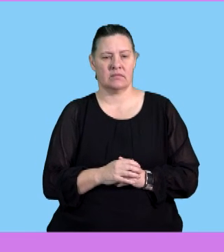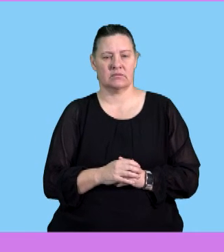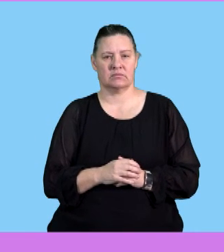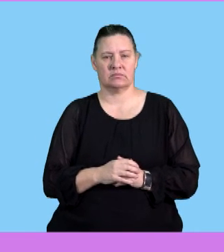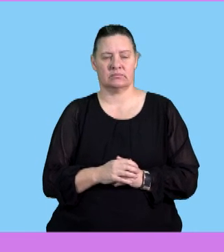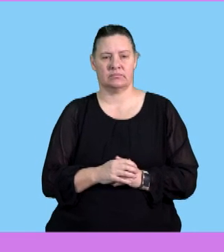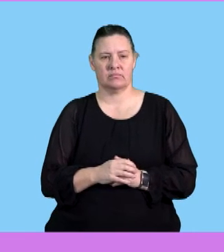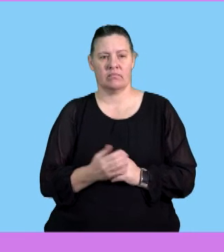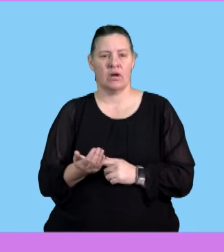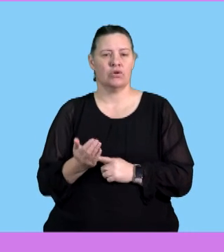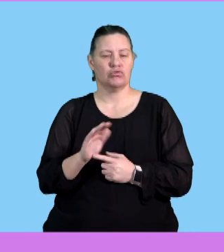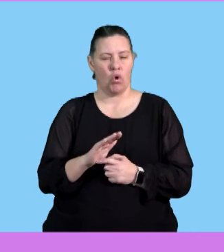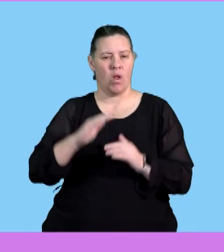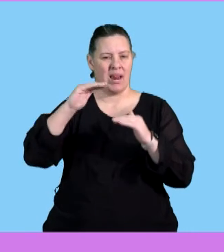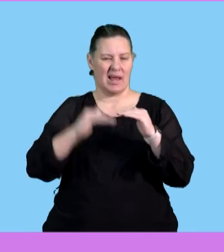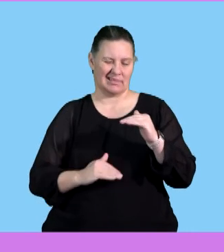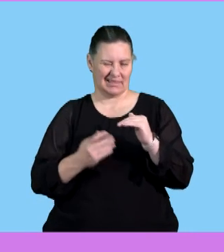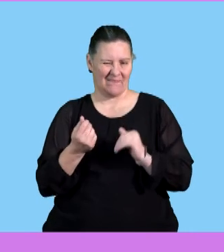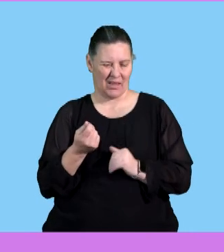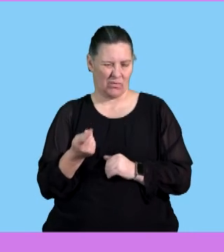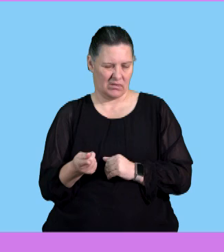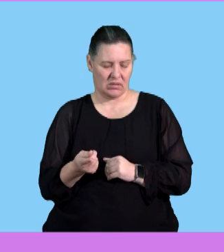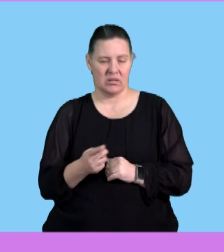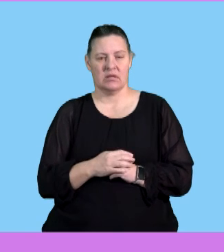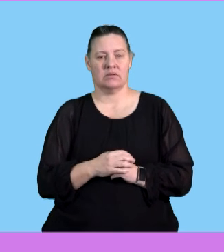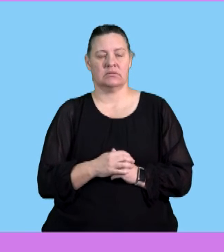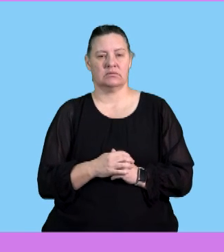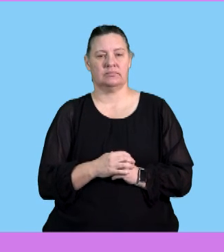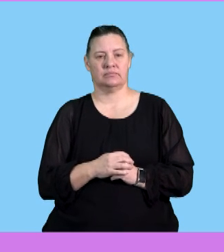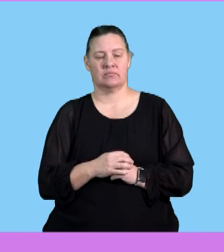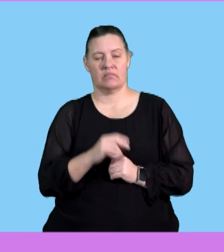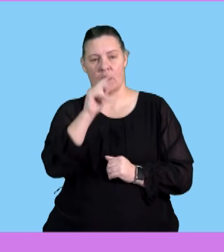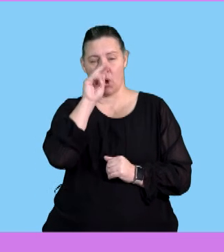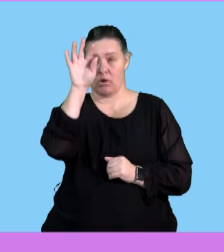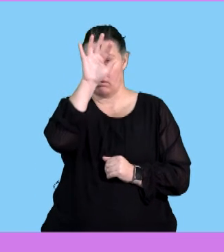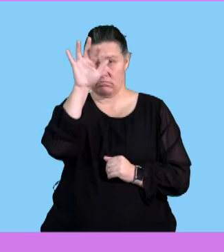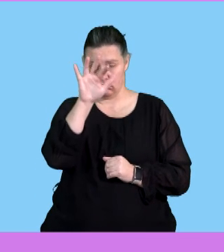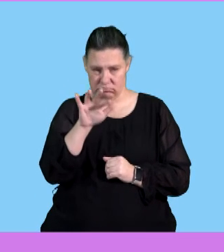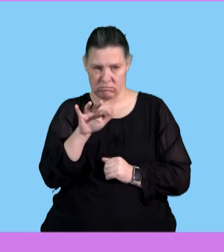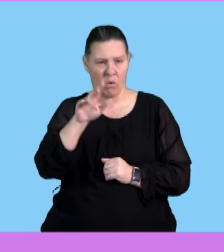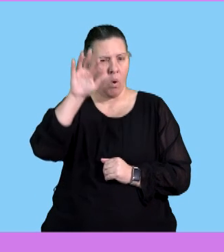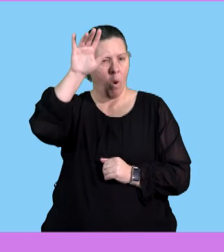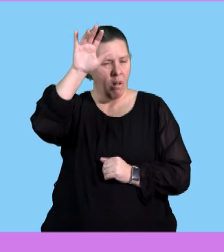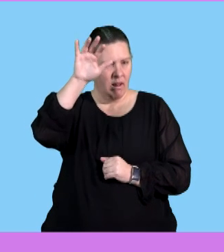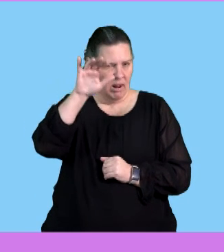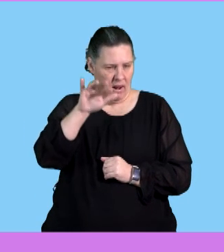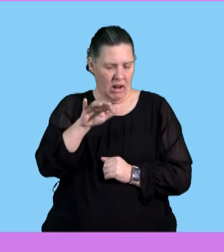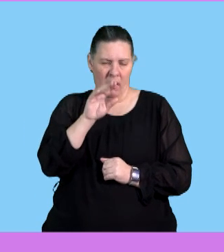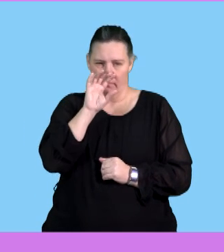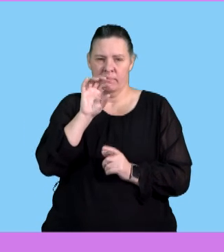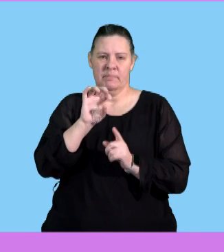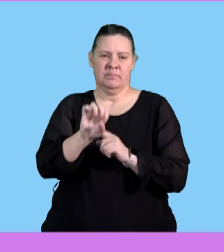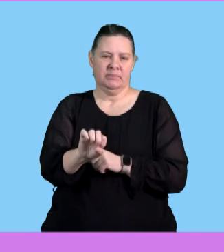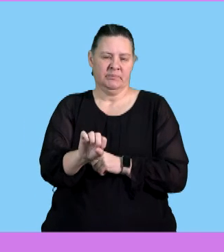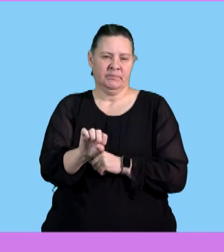lowest value, or it shows a decrease in its value. So now when we look at these currencies, all of them,